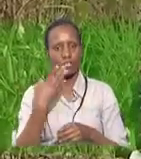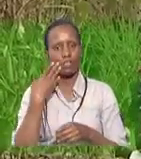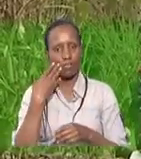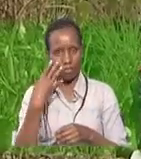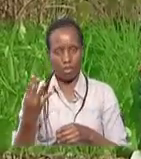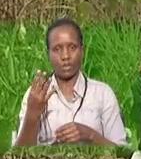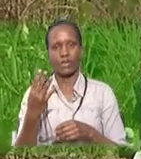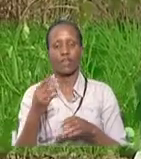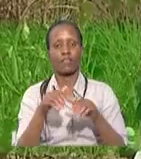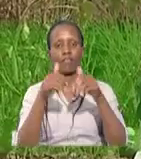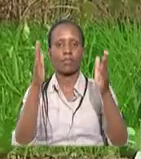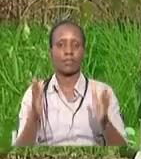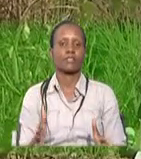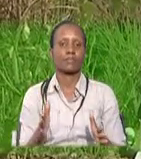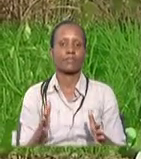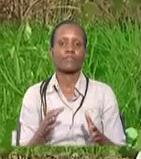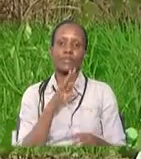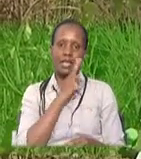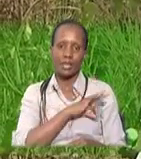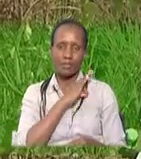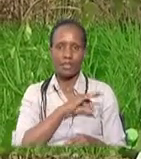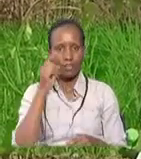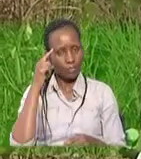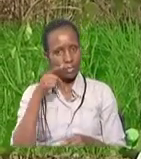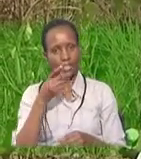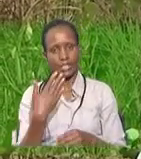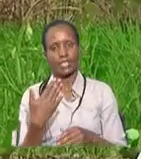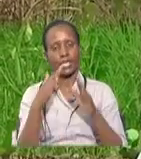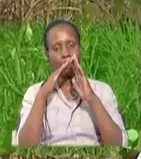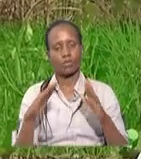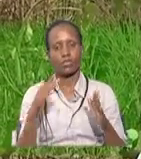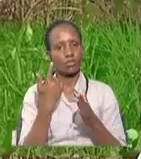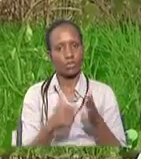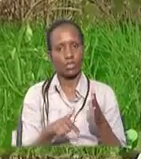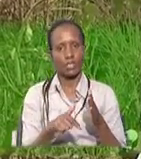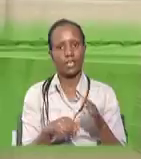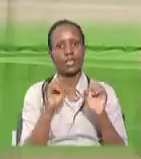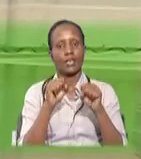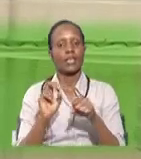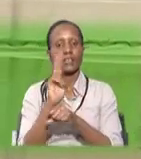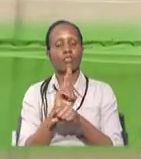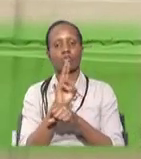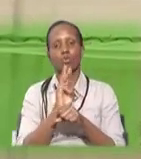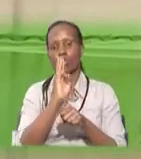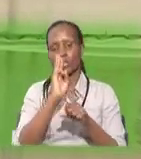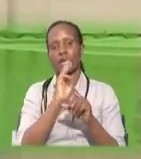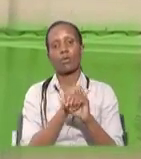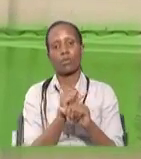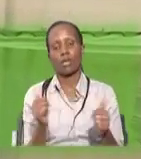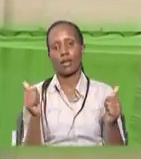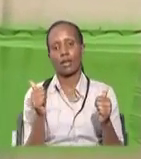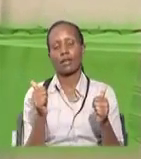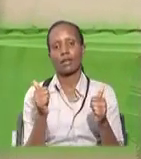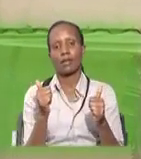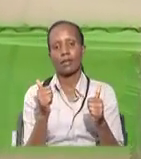farmers. The advantages of these greenhouses is that we can use water more